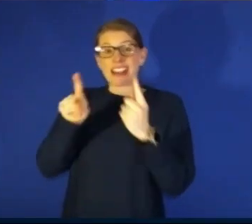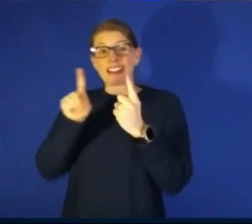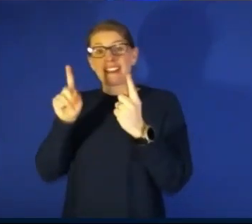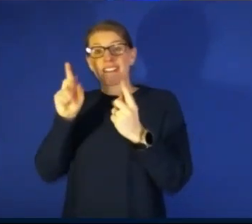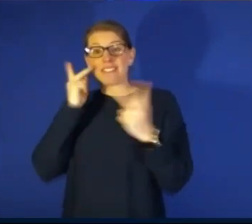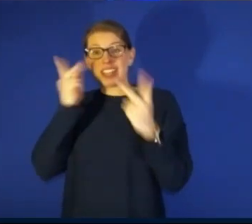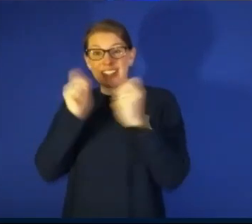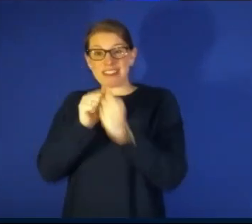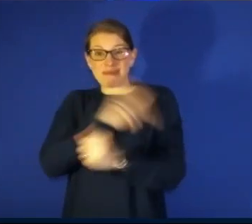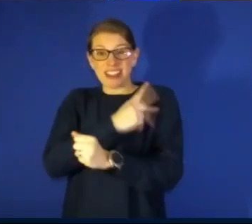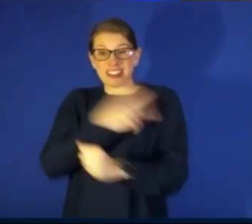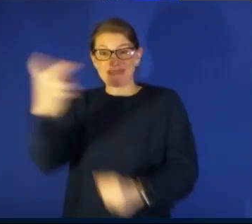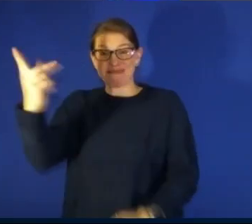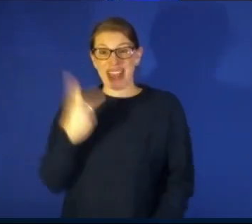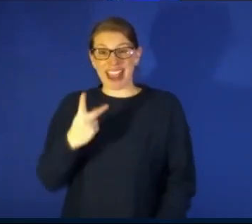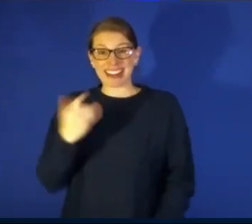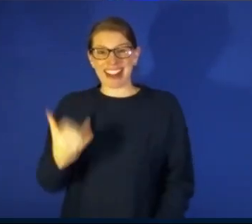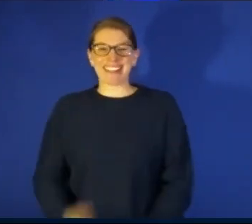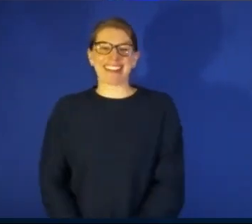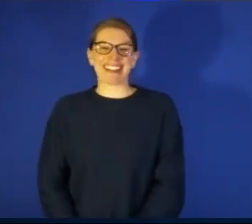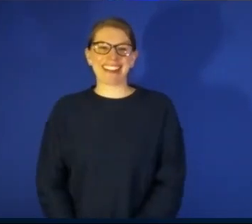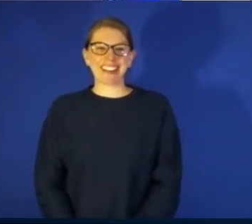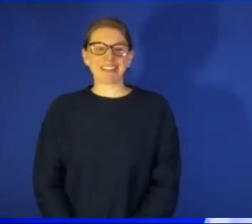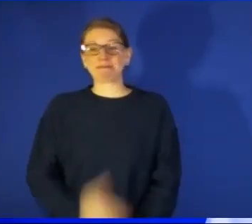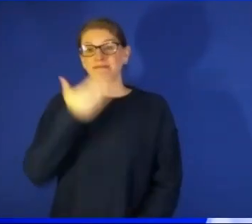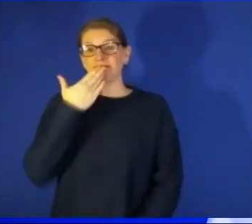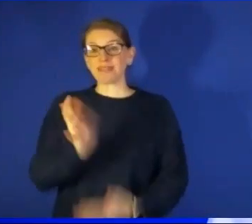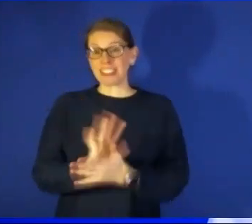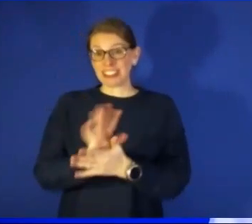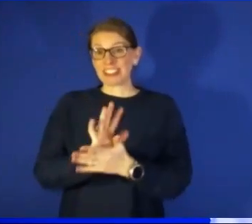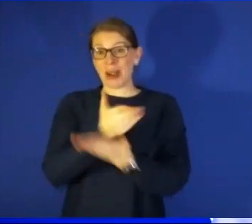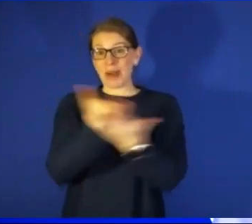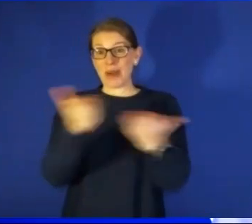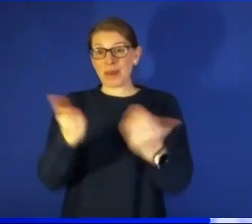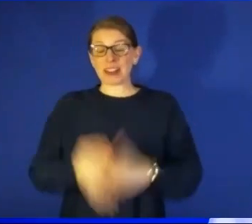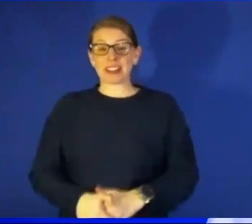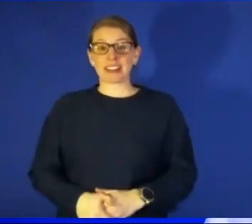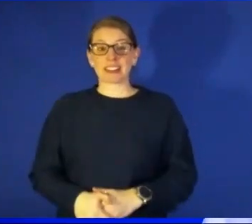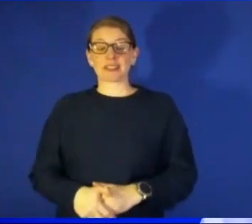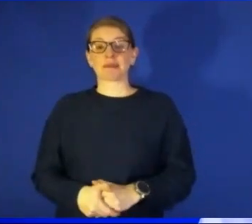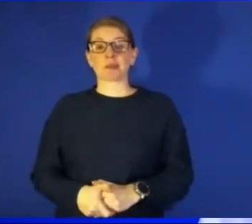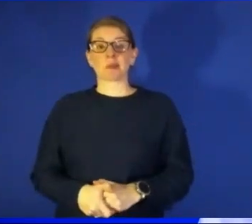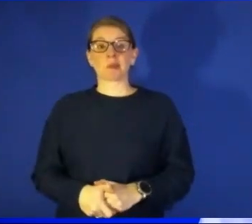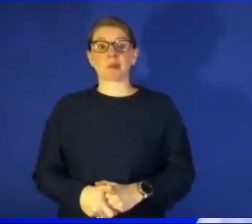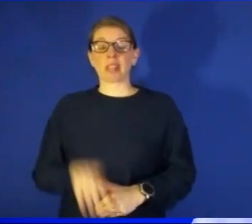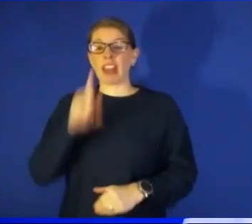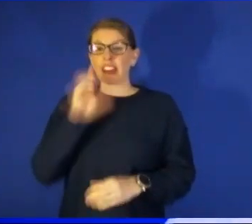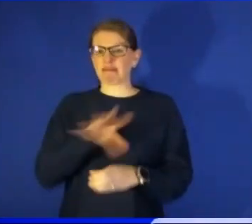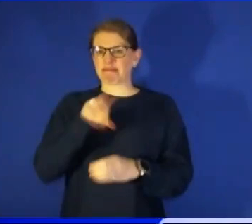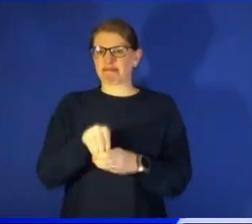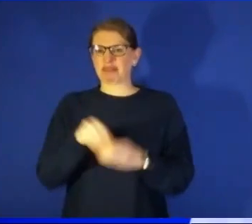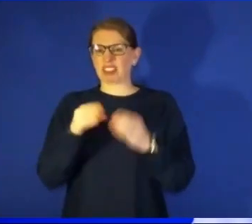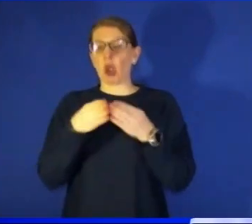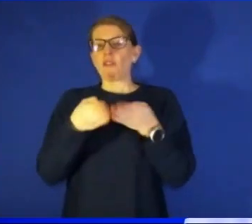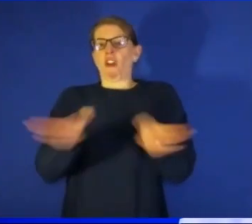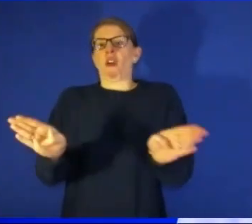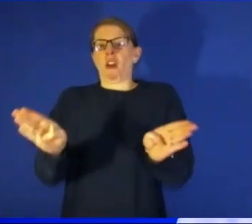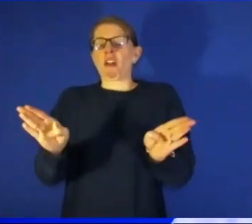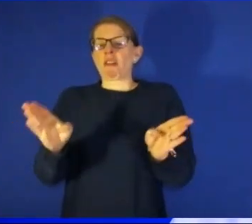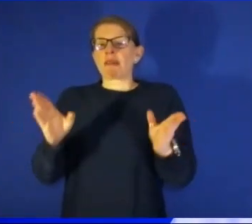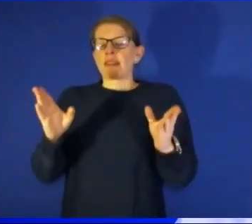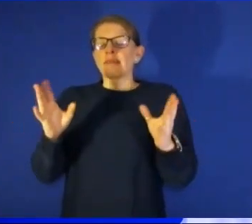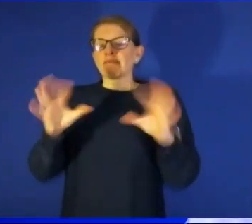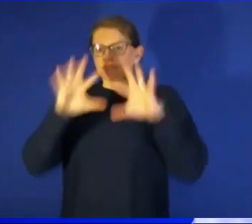right. Yeah. It was a good show. I think think so. this plays into overall health, and we are trying to promote that. Go to